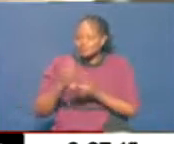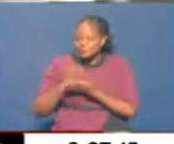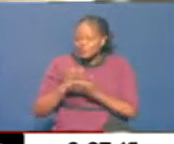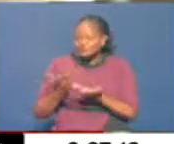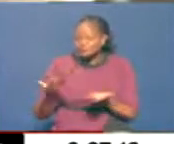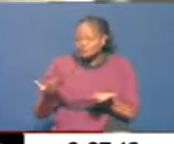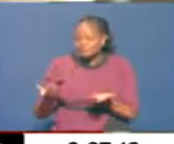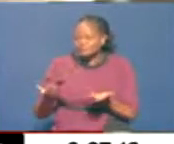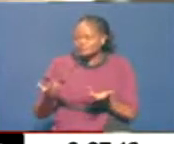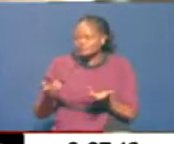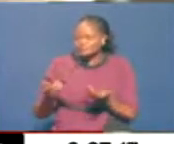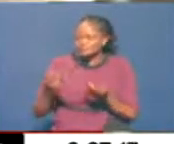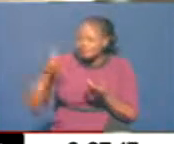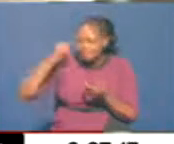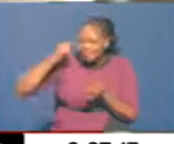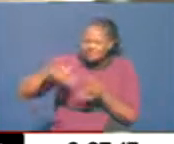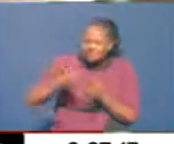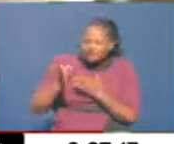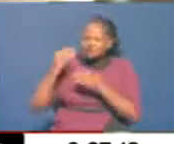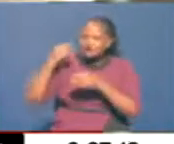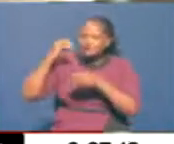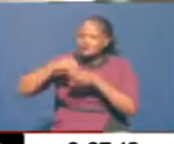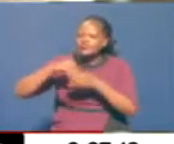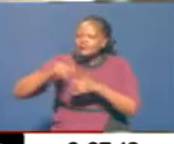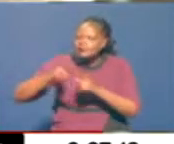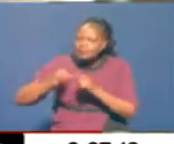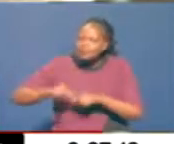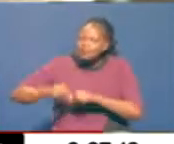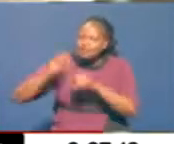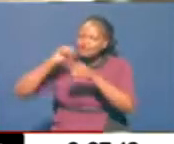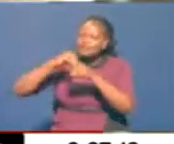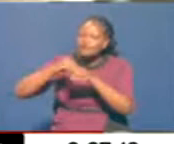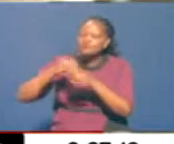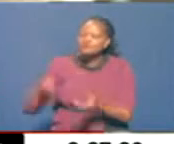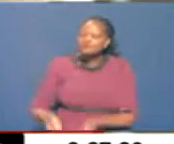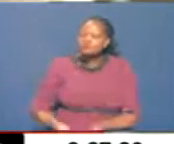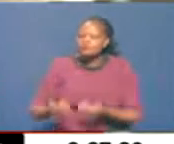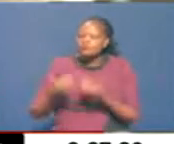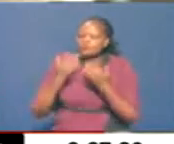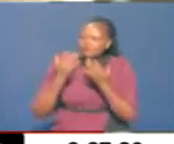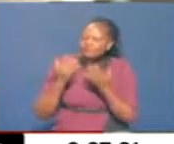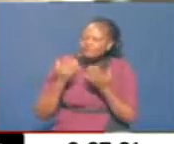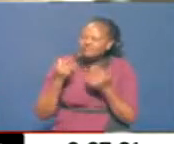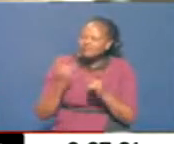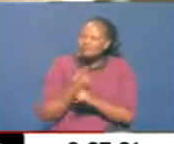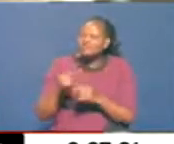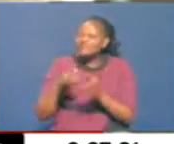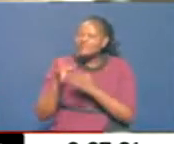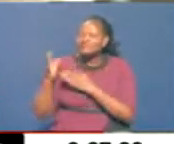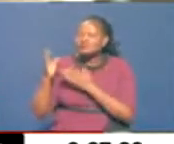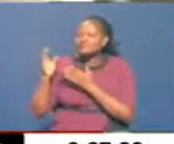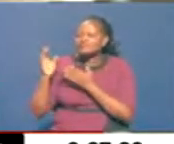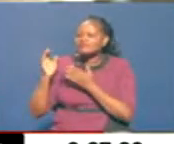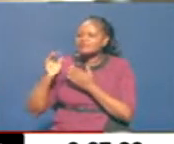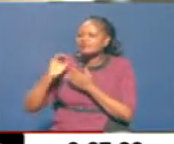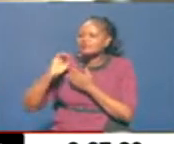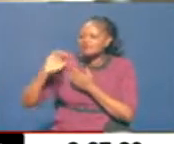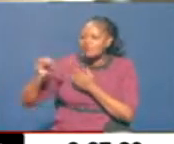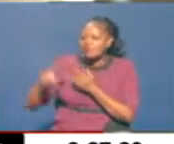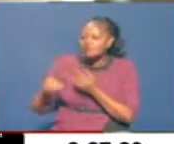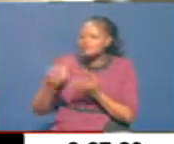hard infrastructure, we've invested and we continue to invest in oxygen infrastructure across counties. There's been